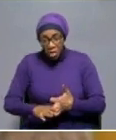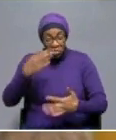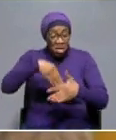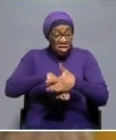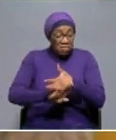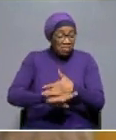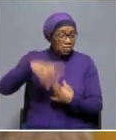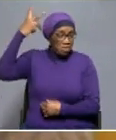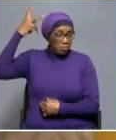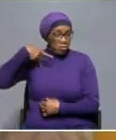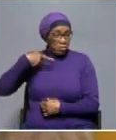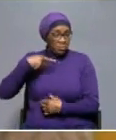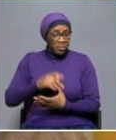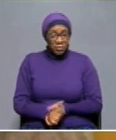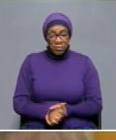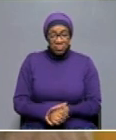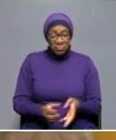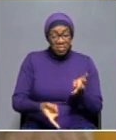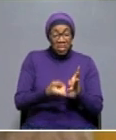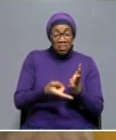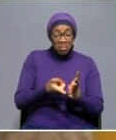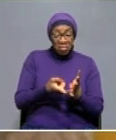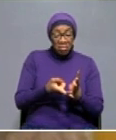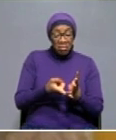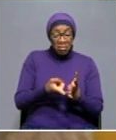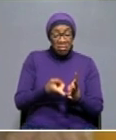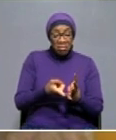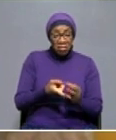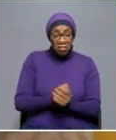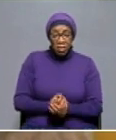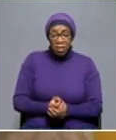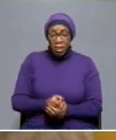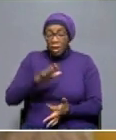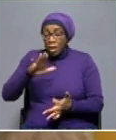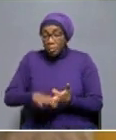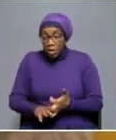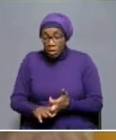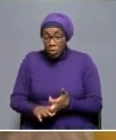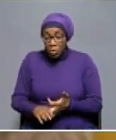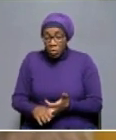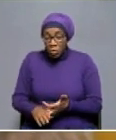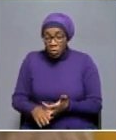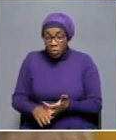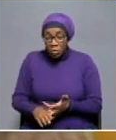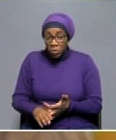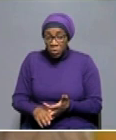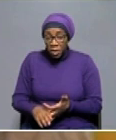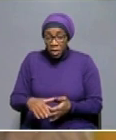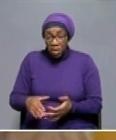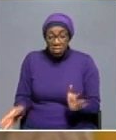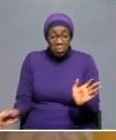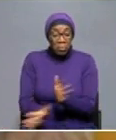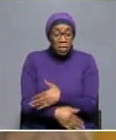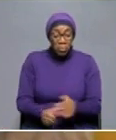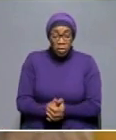and also the implications of the closure of the Public Enterprise Ministry. But, it was a long speech and it